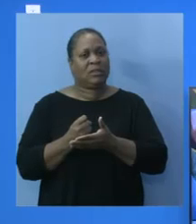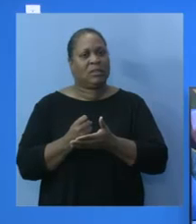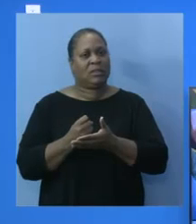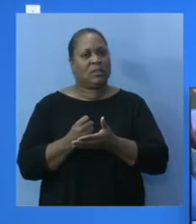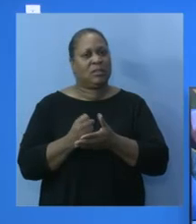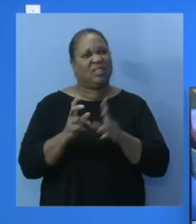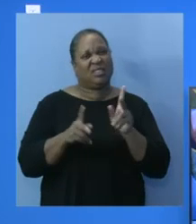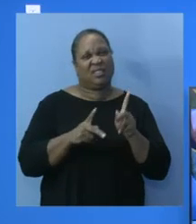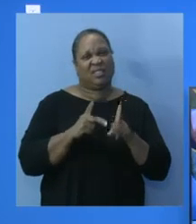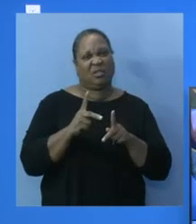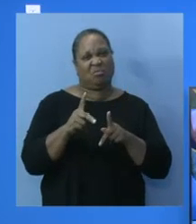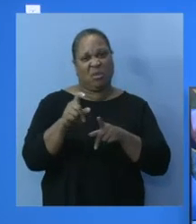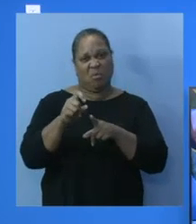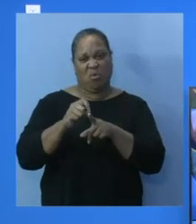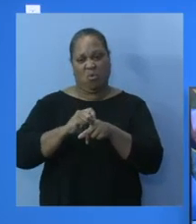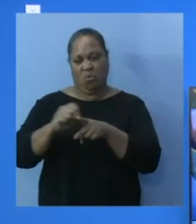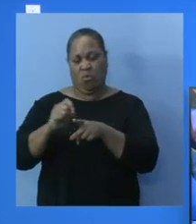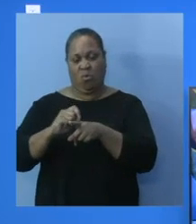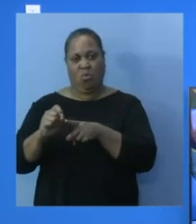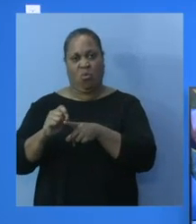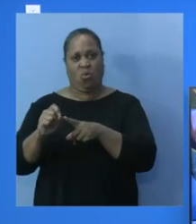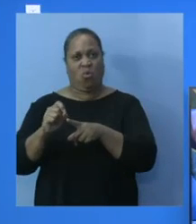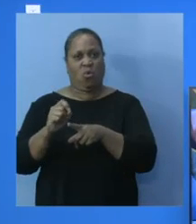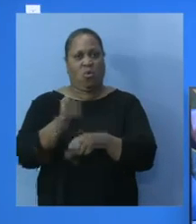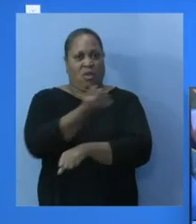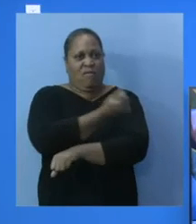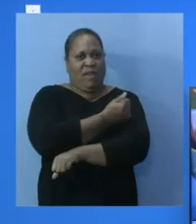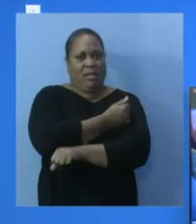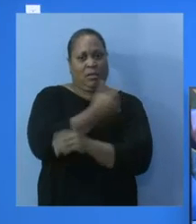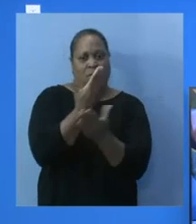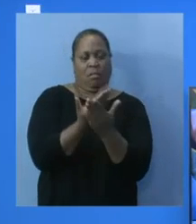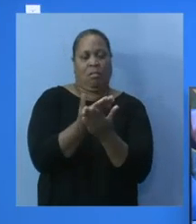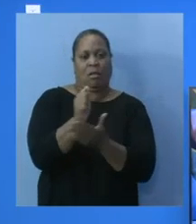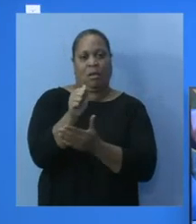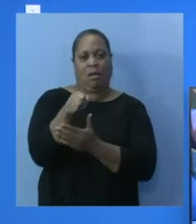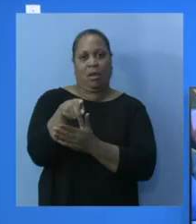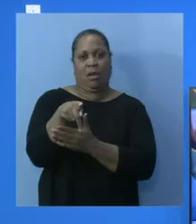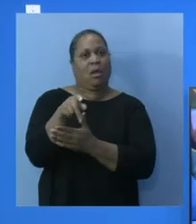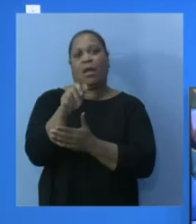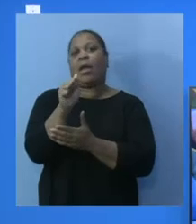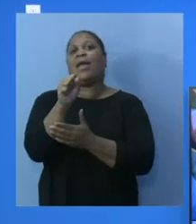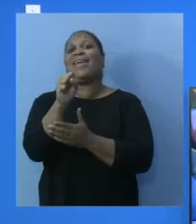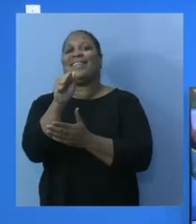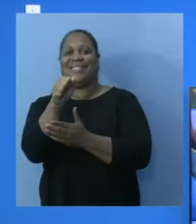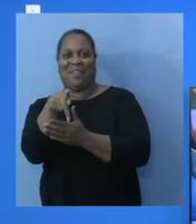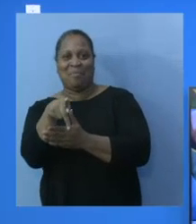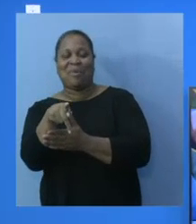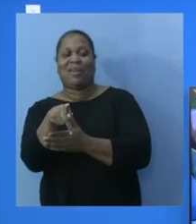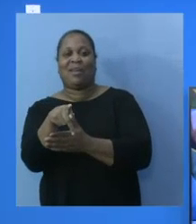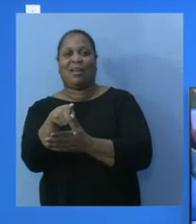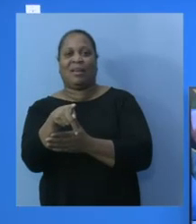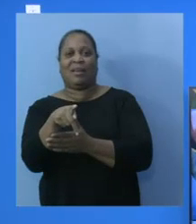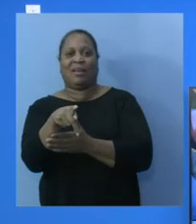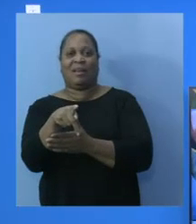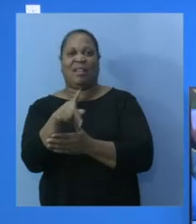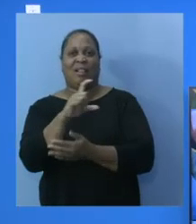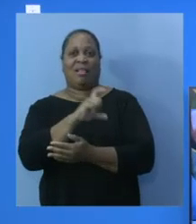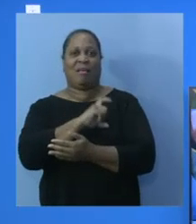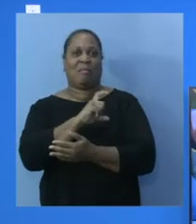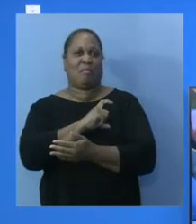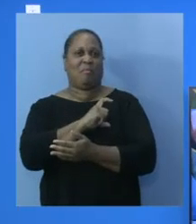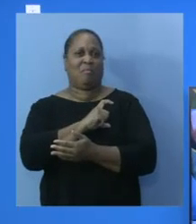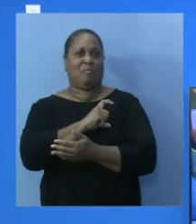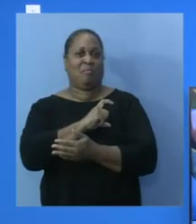people getting calls to get to the vaccination centre ASAP, as half of police officers hadn't shown